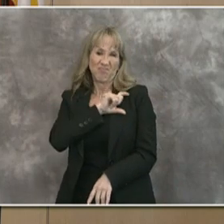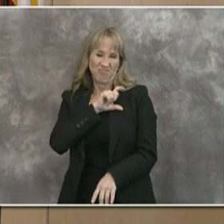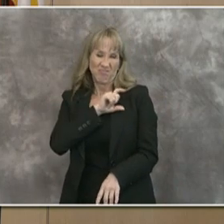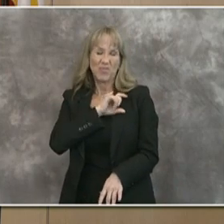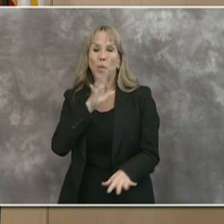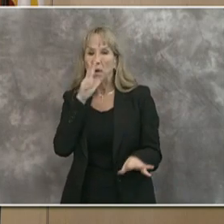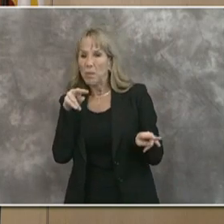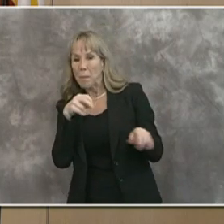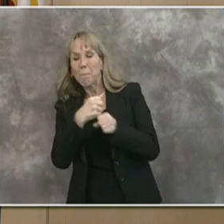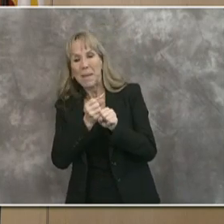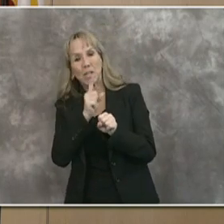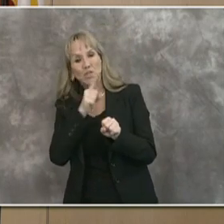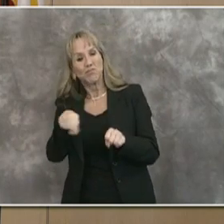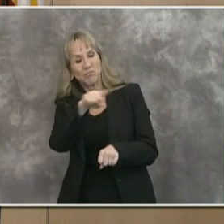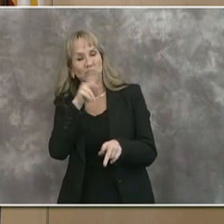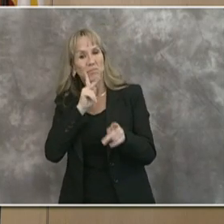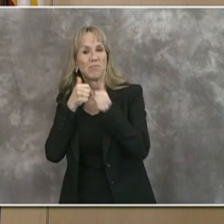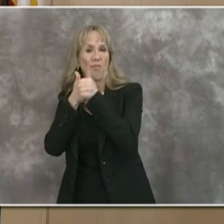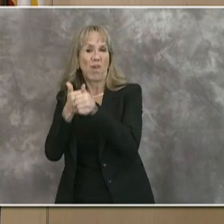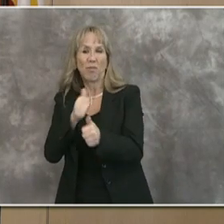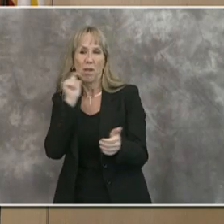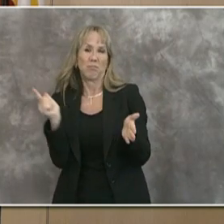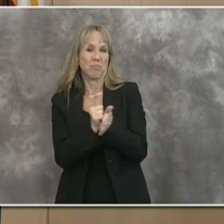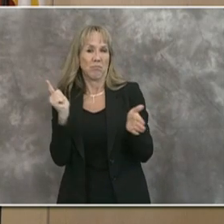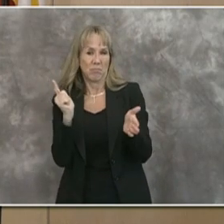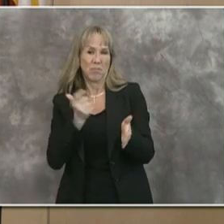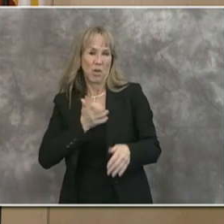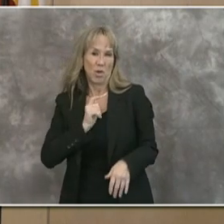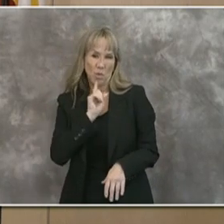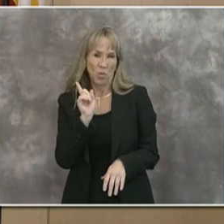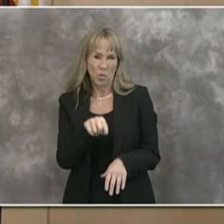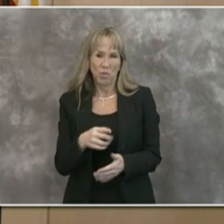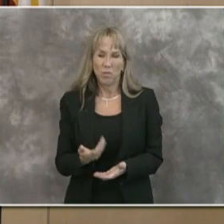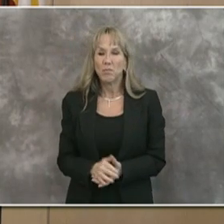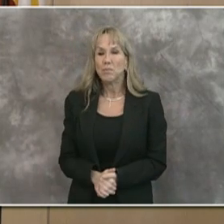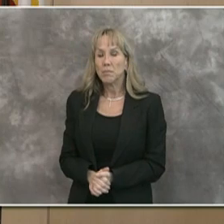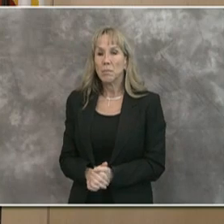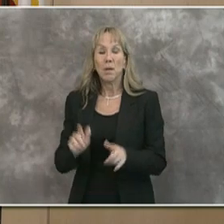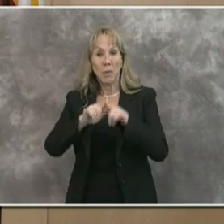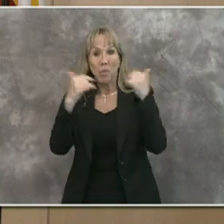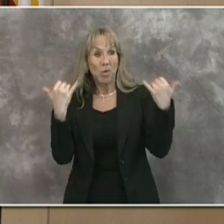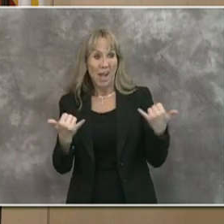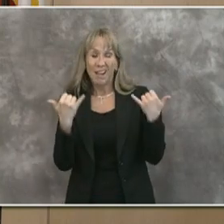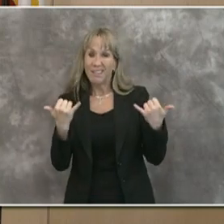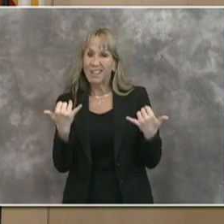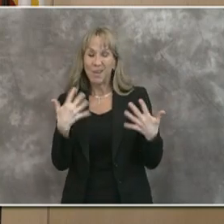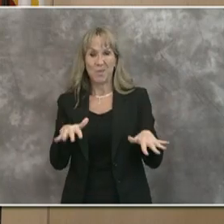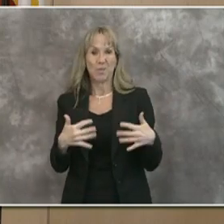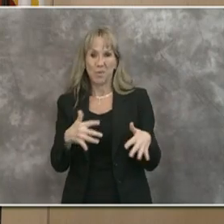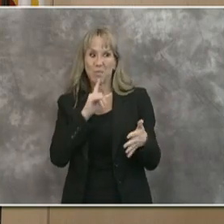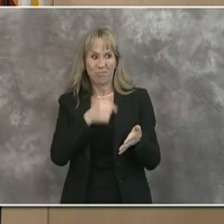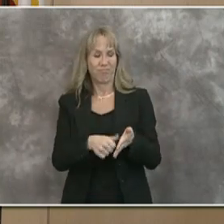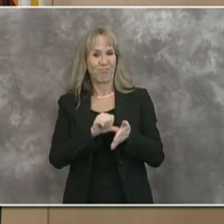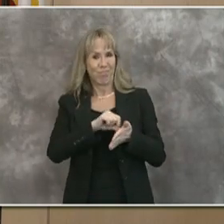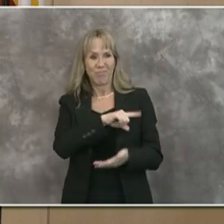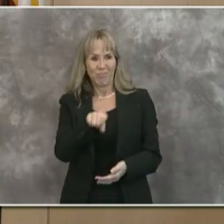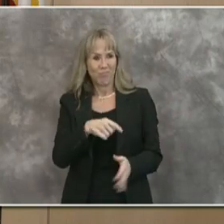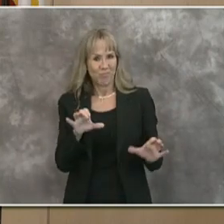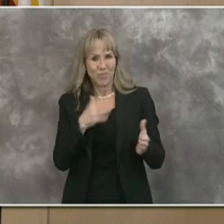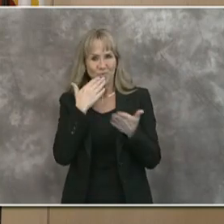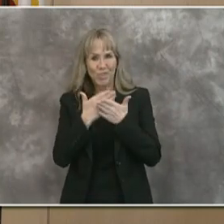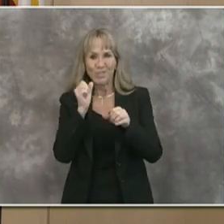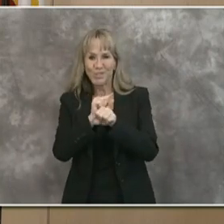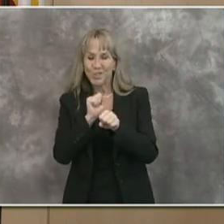to enforce violation of the orders. But to date, everyone has really done a great job, and that is